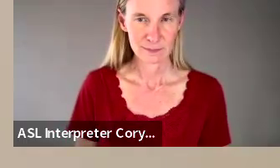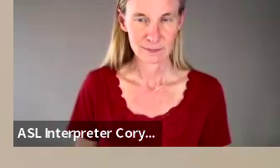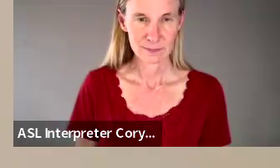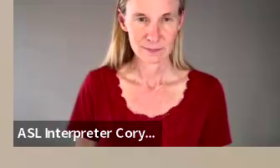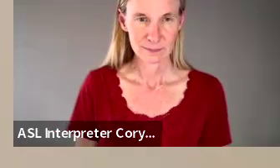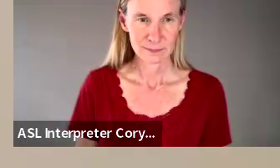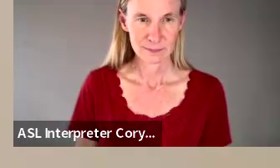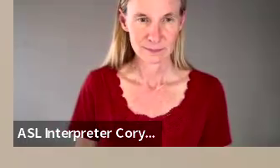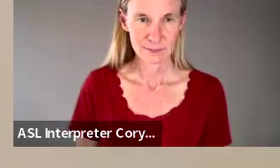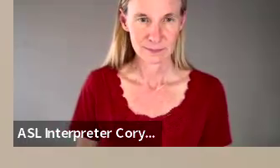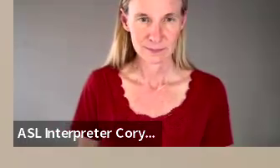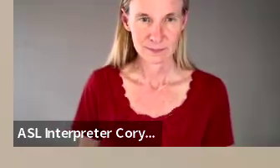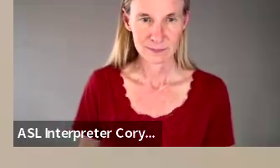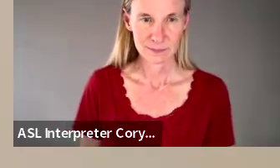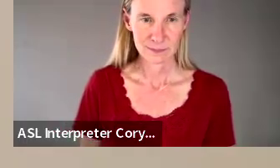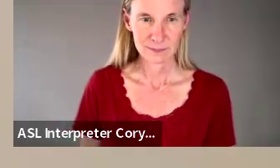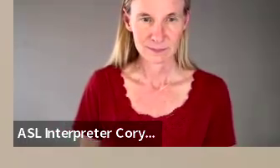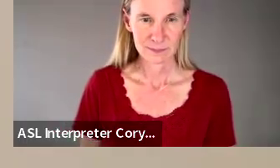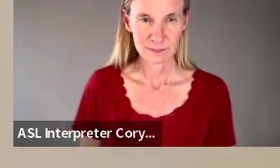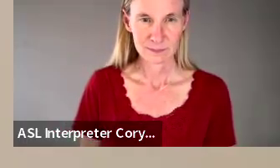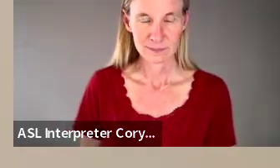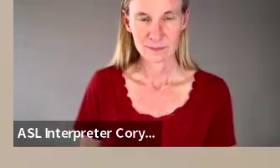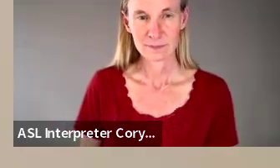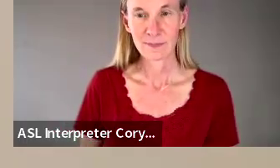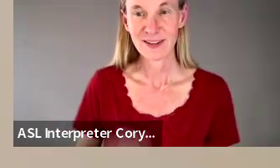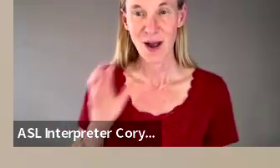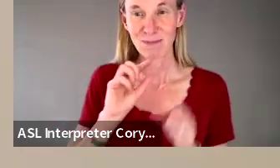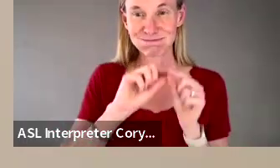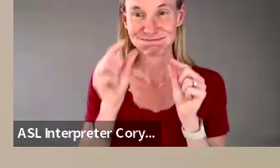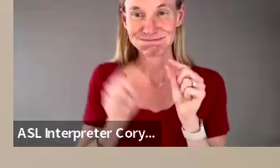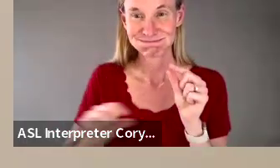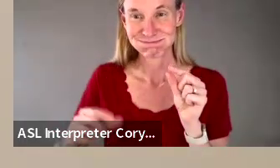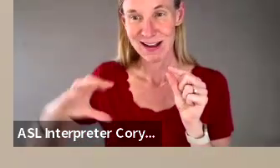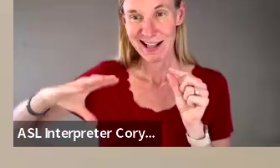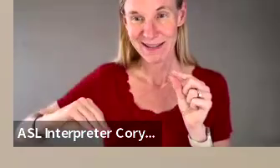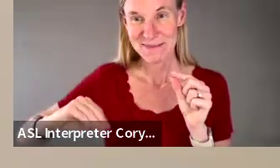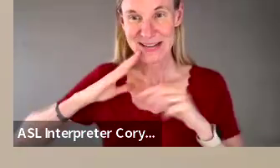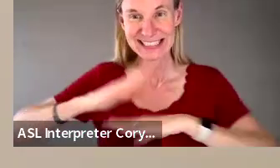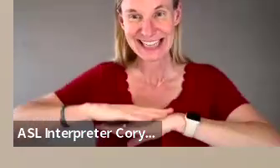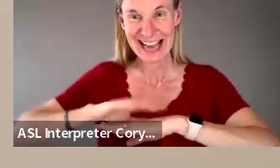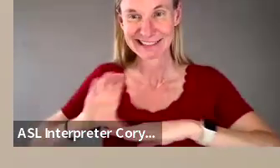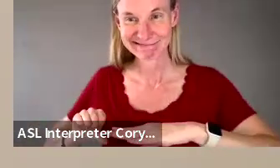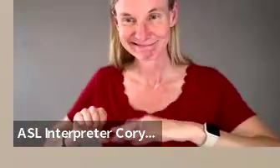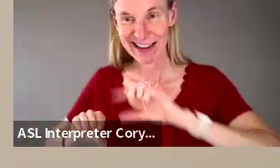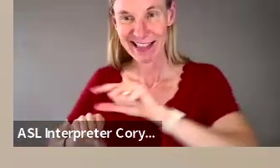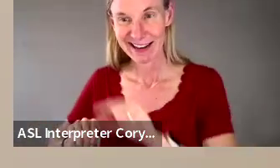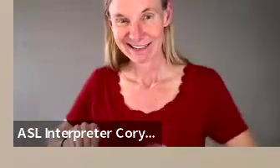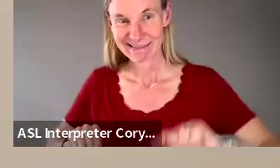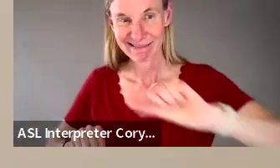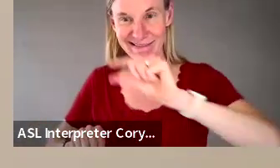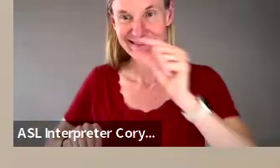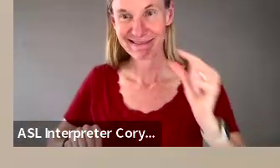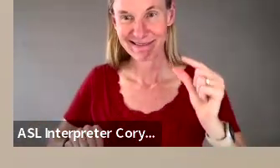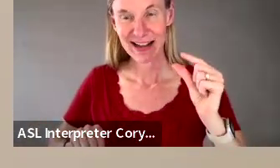a flat surface like a desk or a bed. And the mouthpiece is attached to a gooseneck, which can be moved into